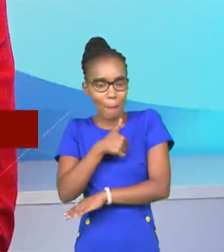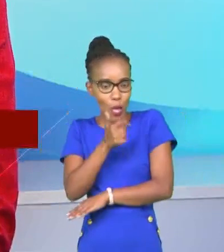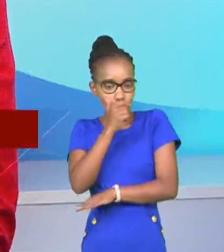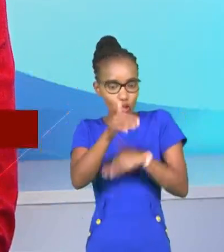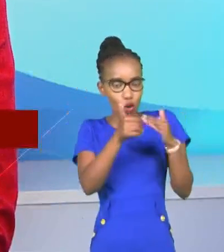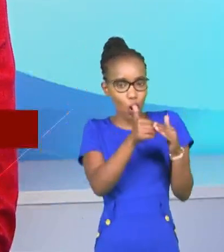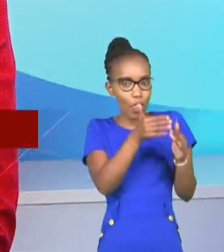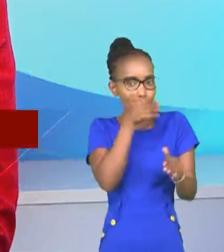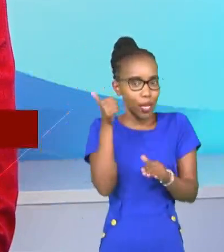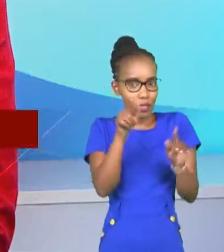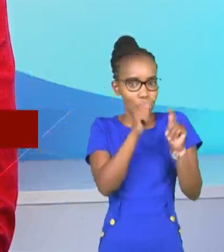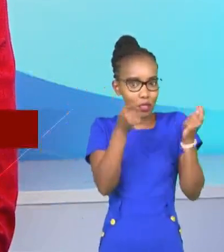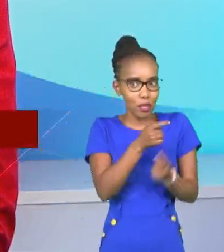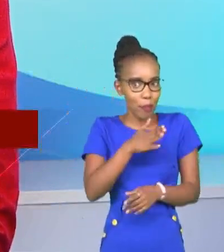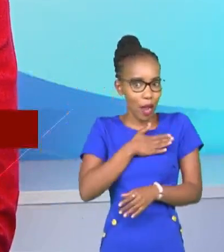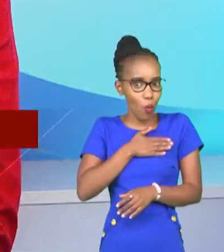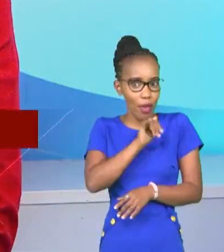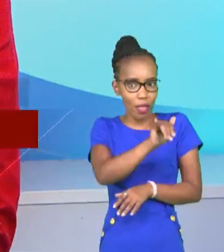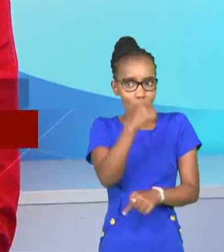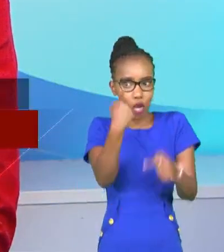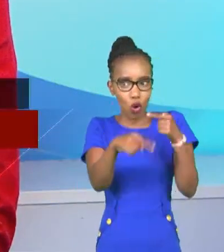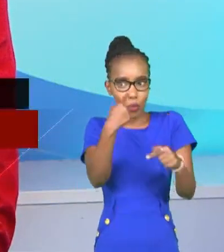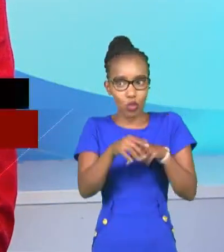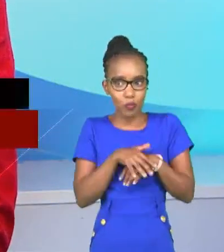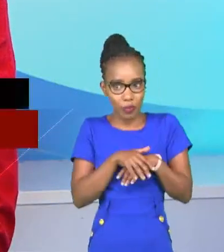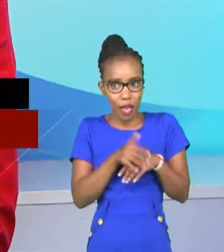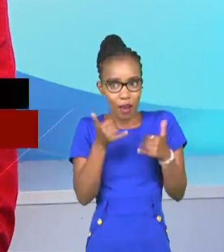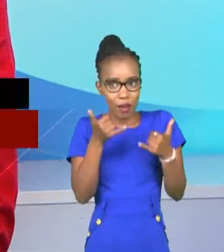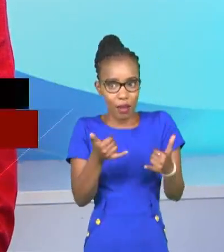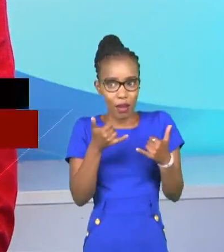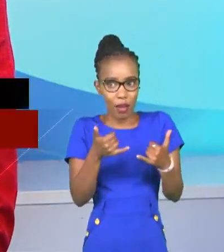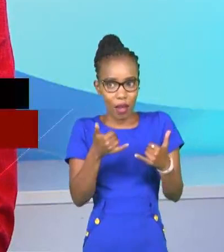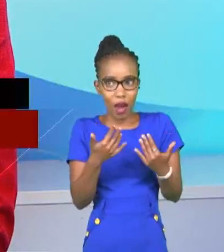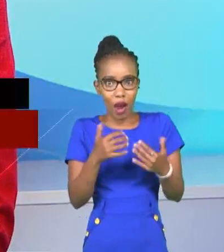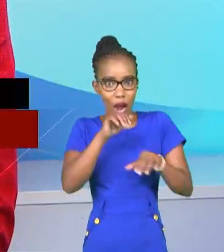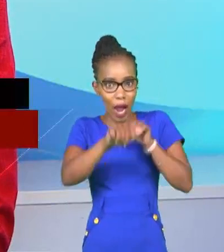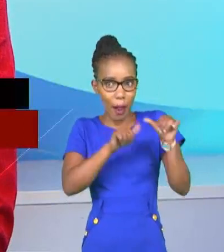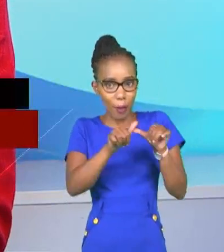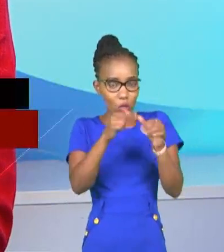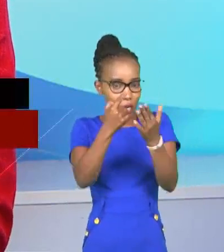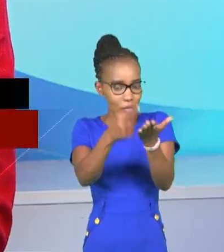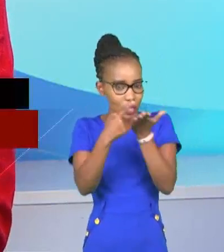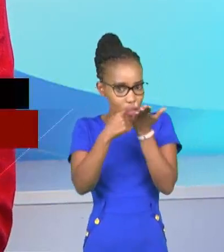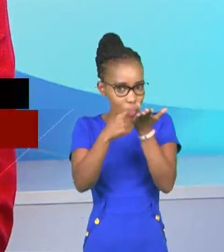all the best in that match. Now, on to the motion of the day.